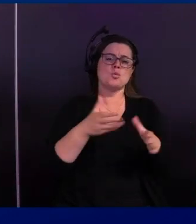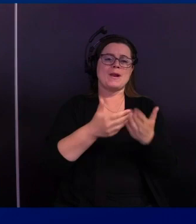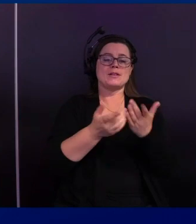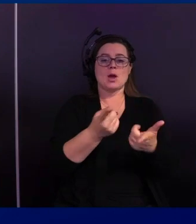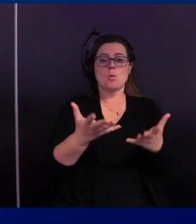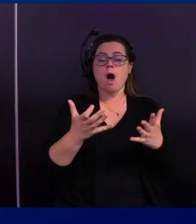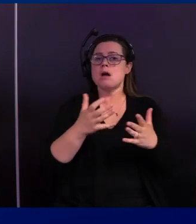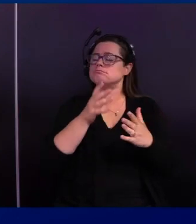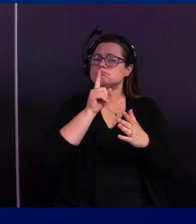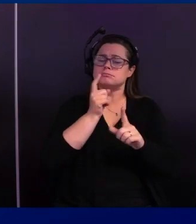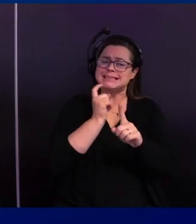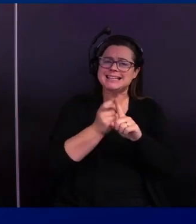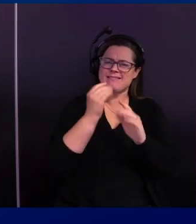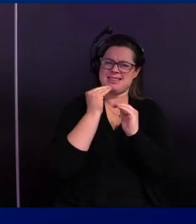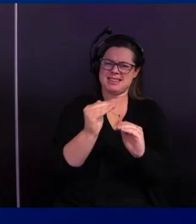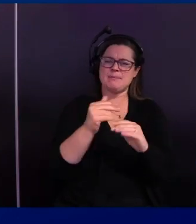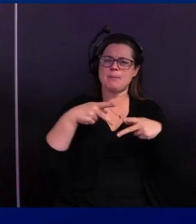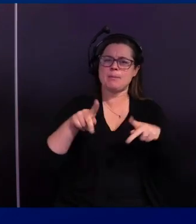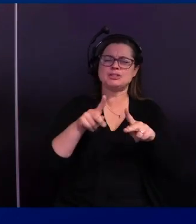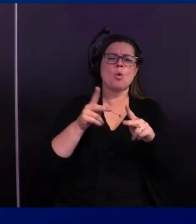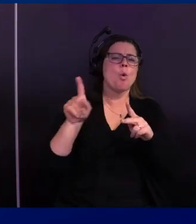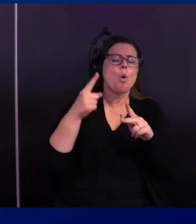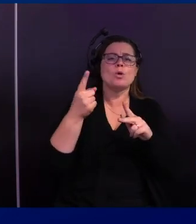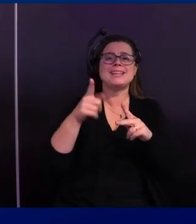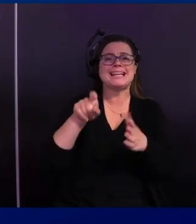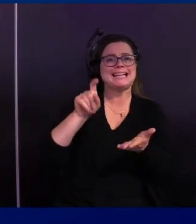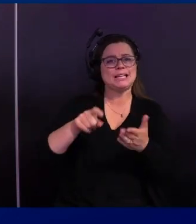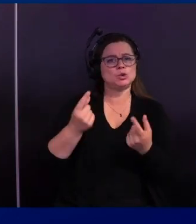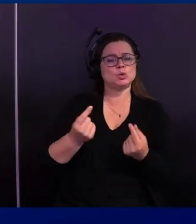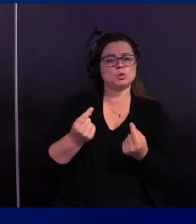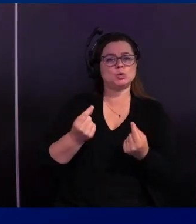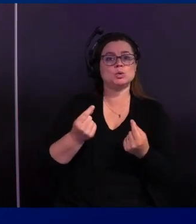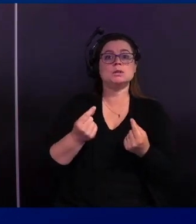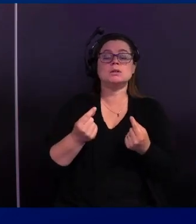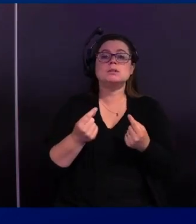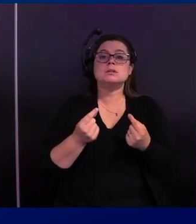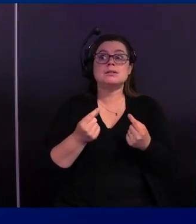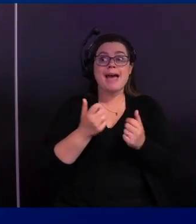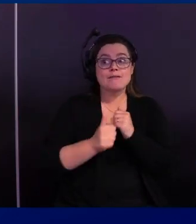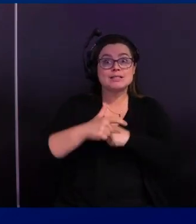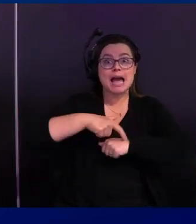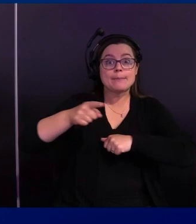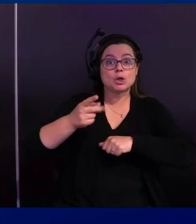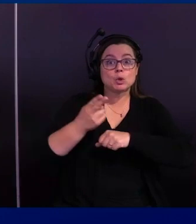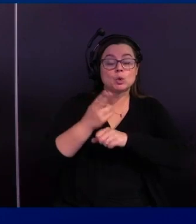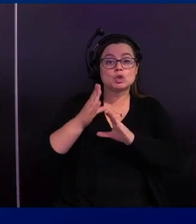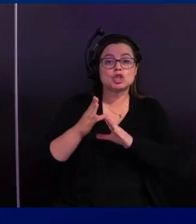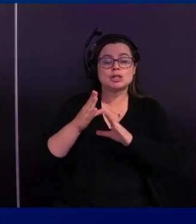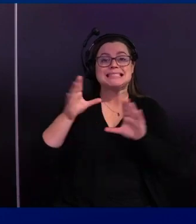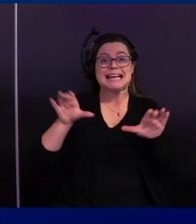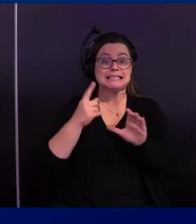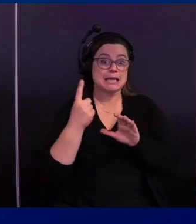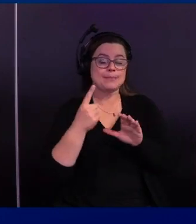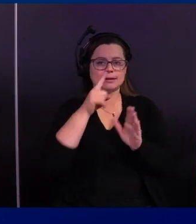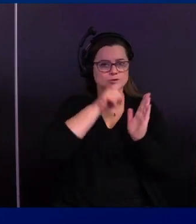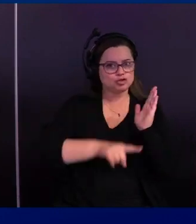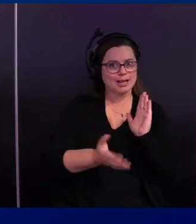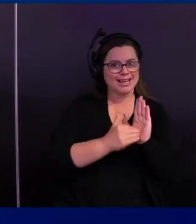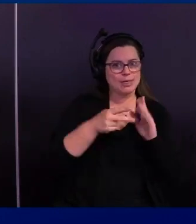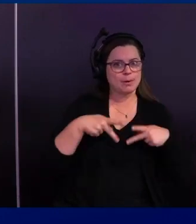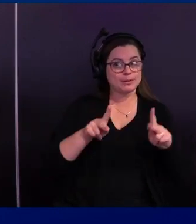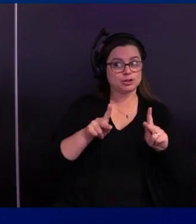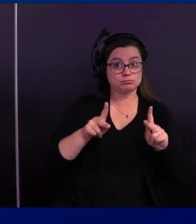permissions that he or she needs. Yep. And the other thing you need to do is every time that user does something in the application, go check those permissions again.